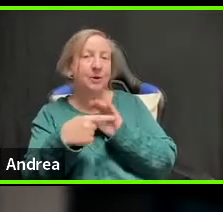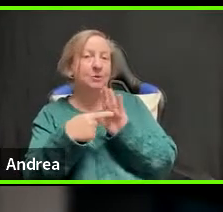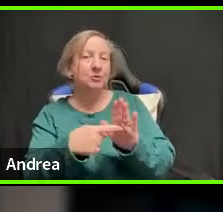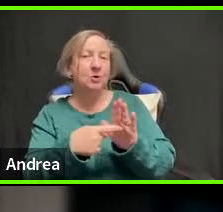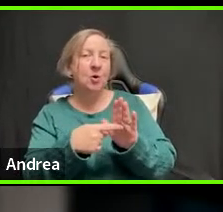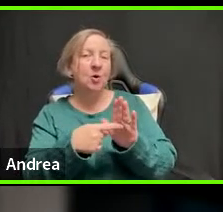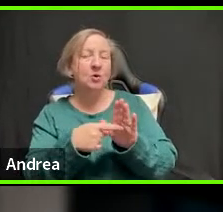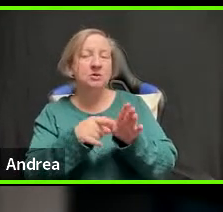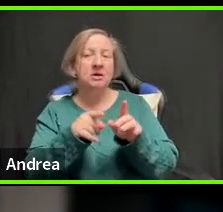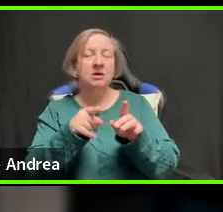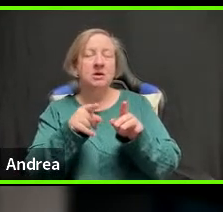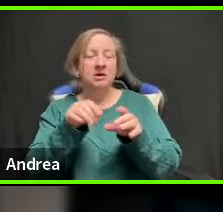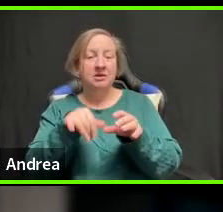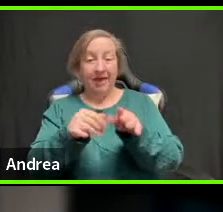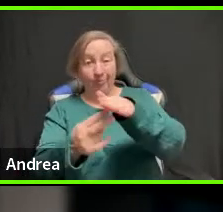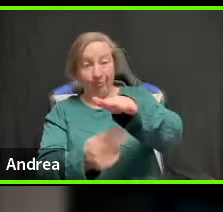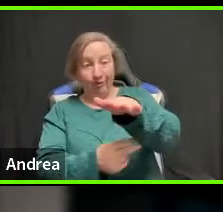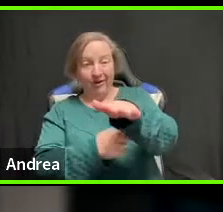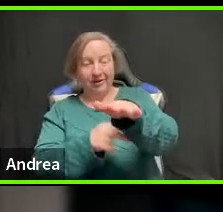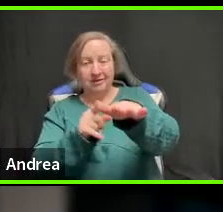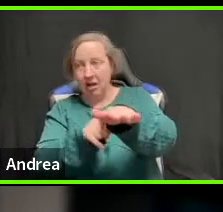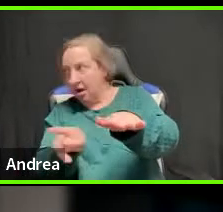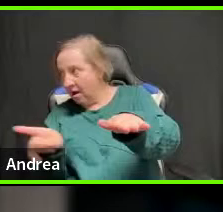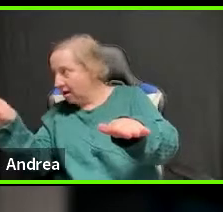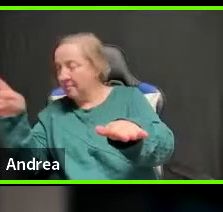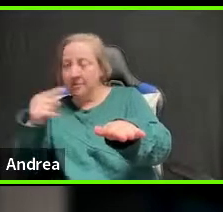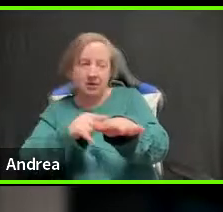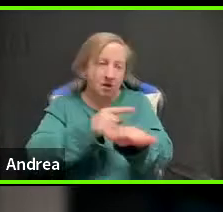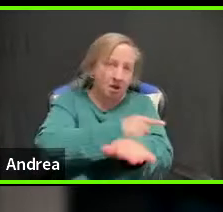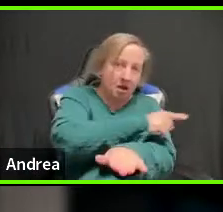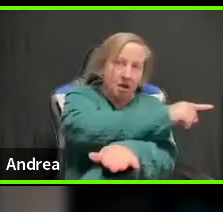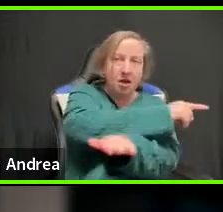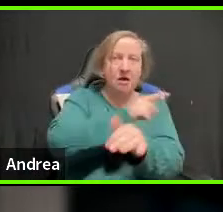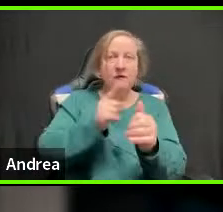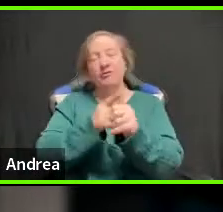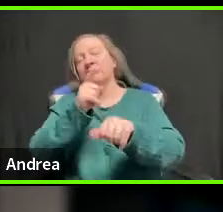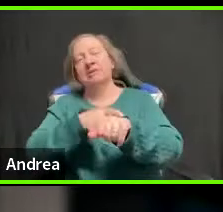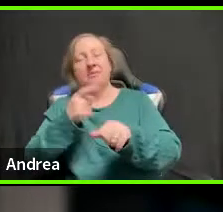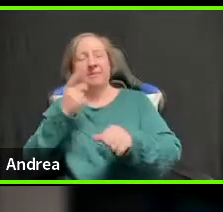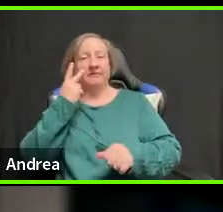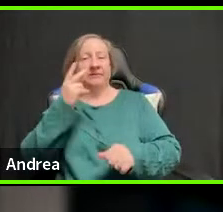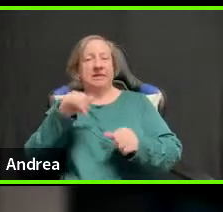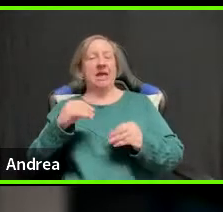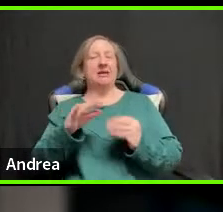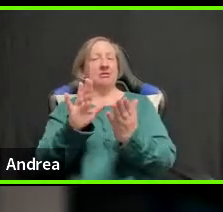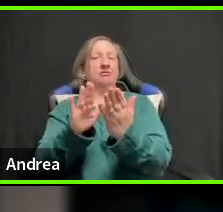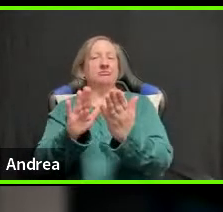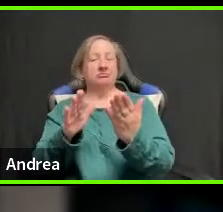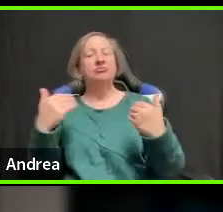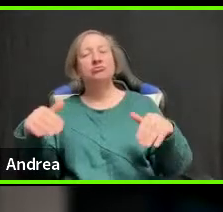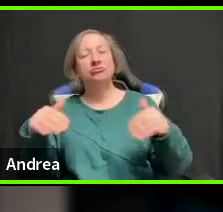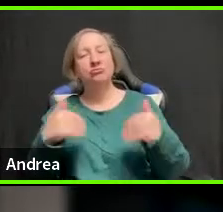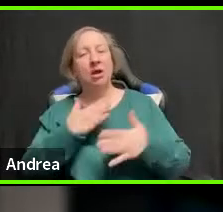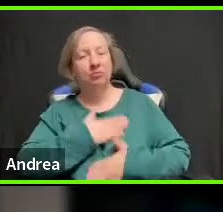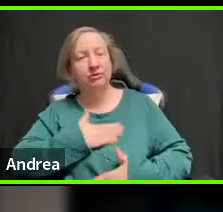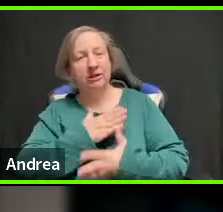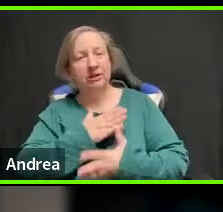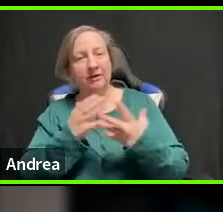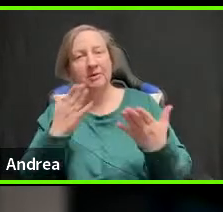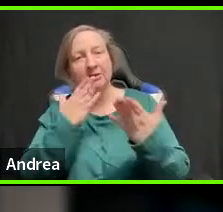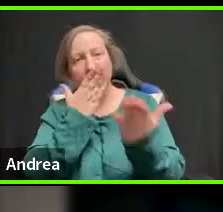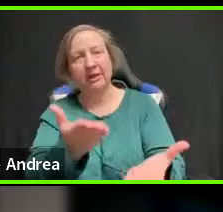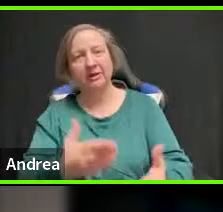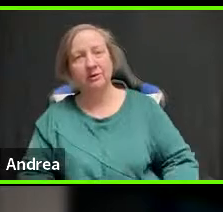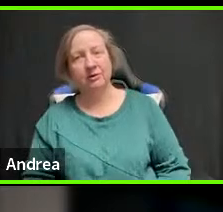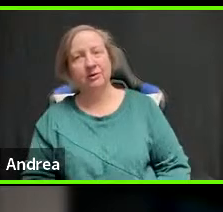and upriver and the depths and whatnot. That's the first time I've seen that really addressed, and I appreciate it very much. So thank you.